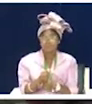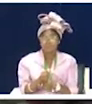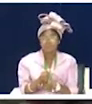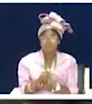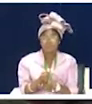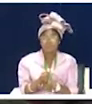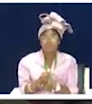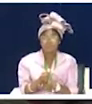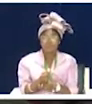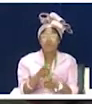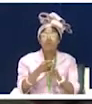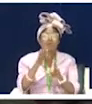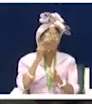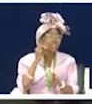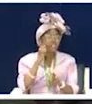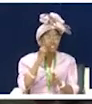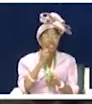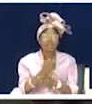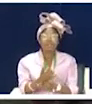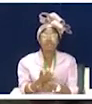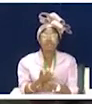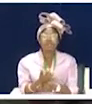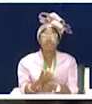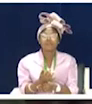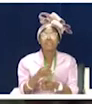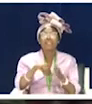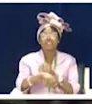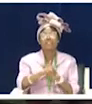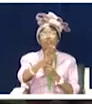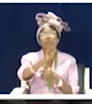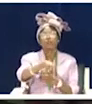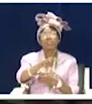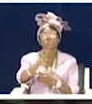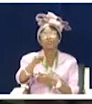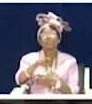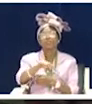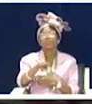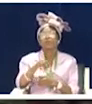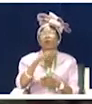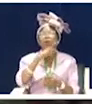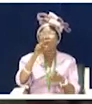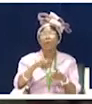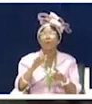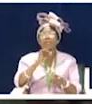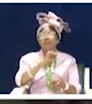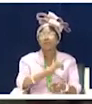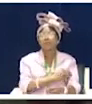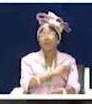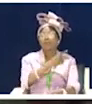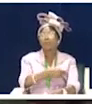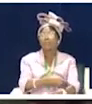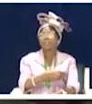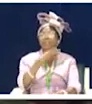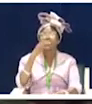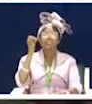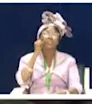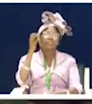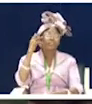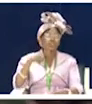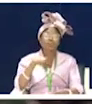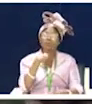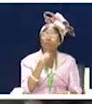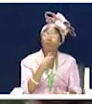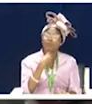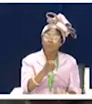Mr. and Mrs. Oluwa Damilare from Nigeria. In 2022, whilst pregnant, she was told that there was too much